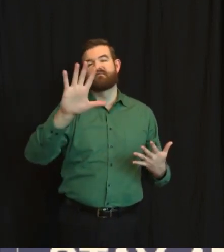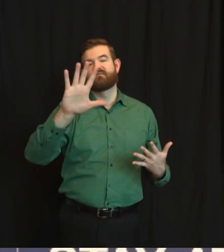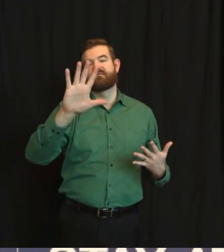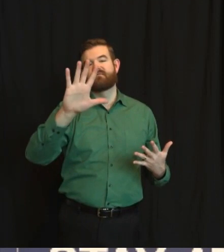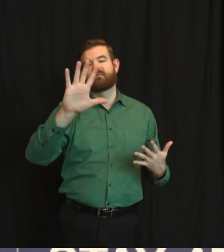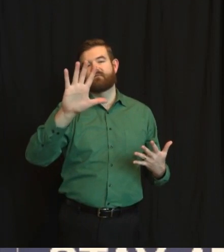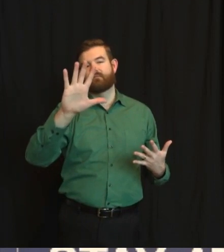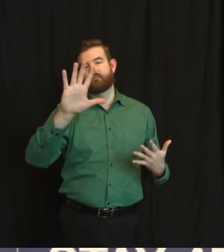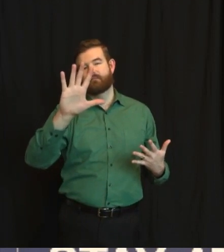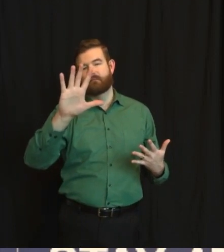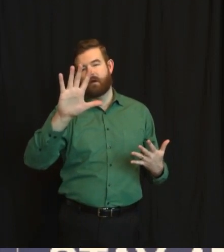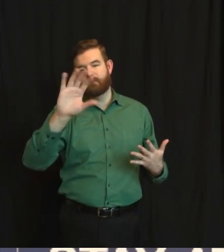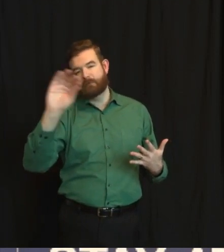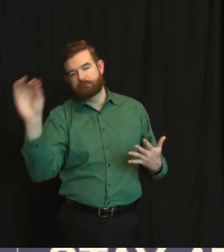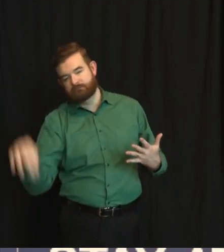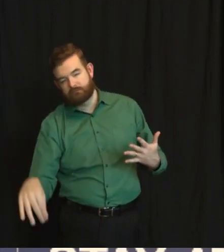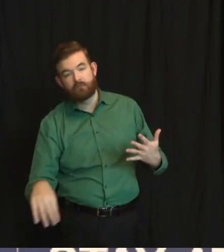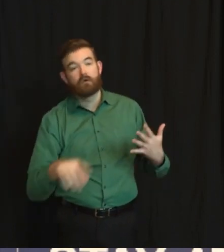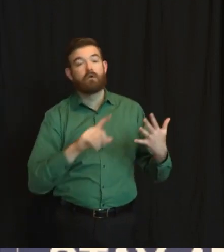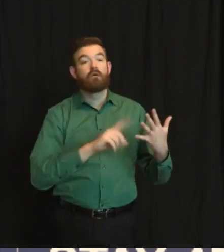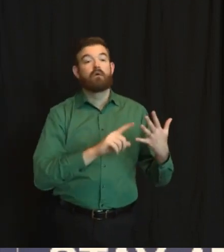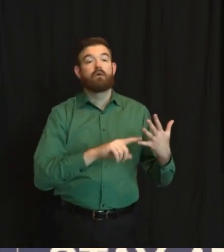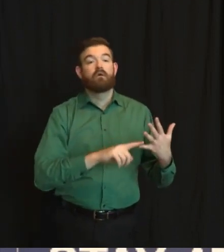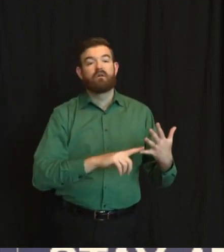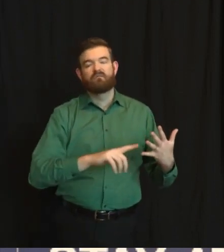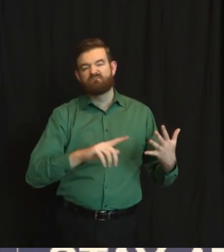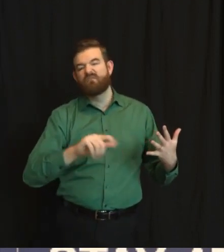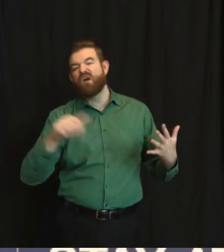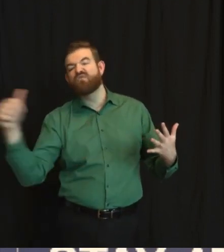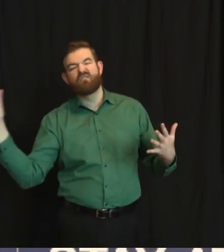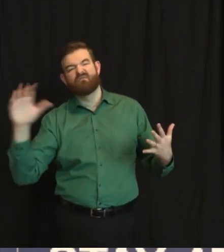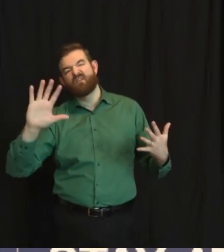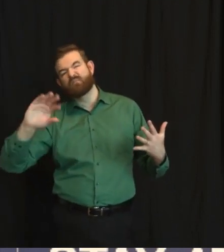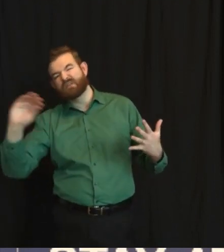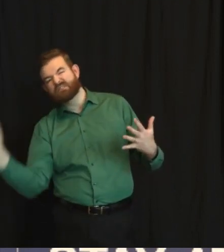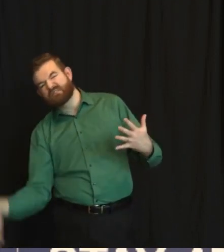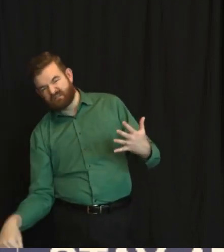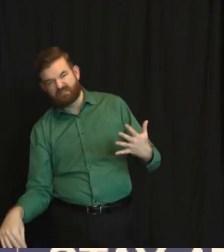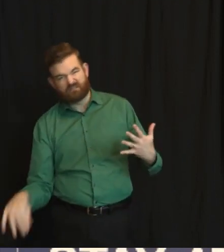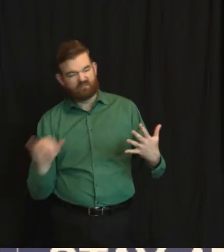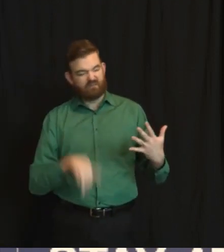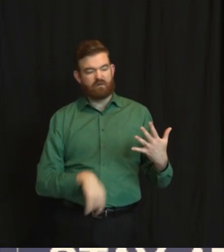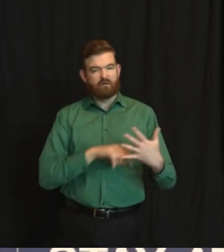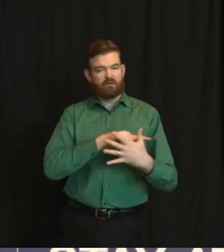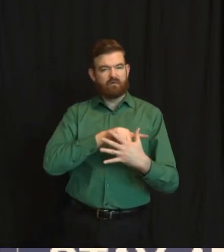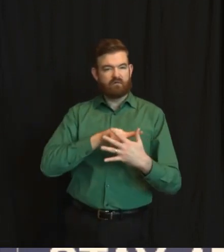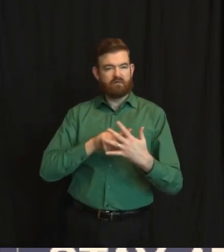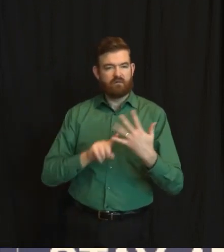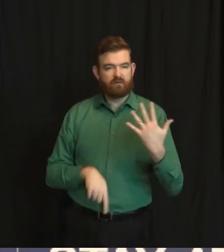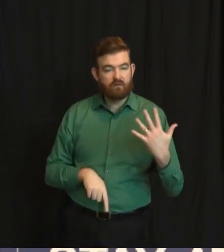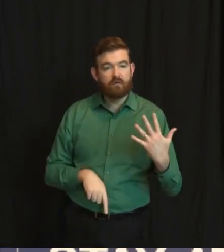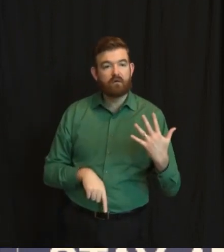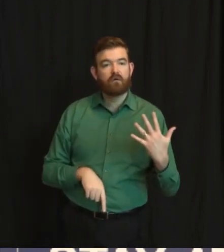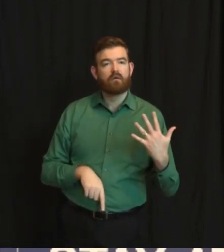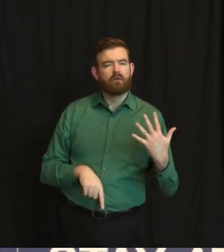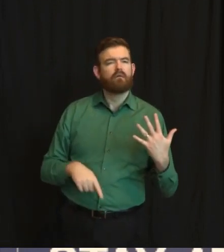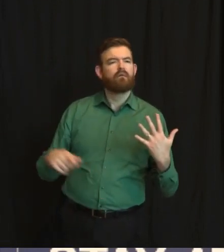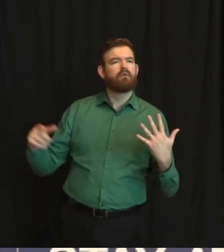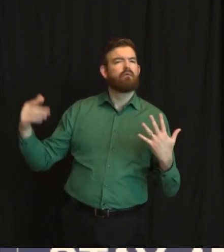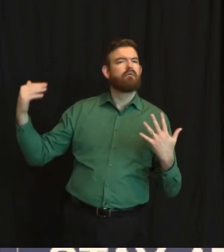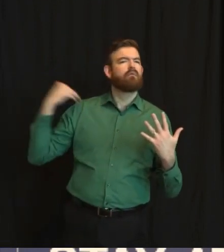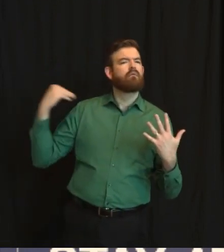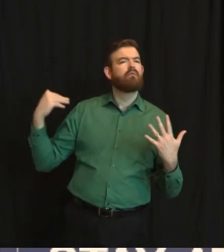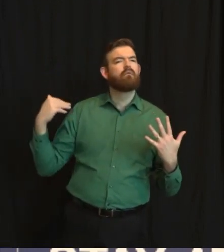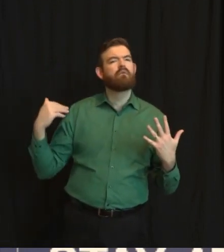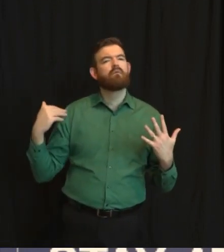5.2%, and other, 5%. I was asked yesterday about hospitalizations and the breakdown